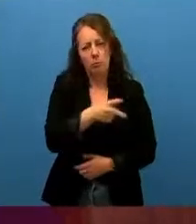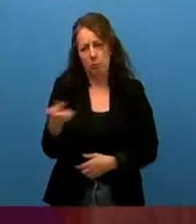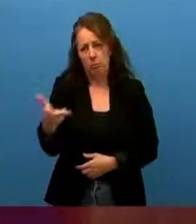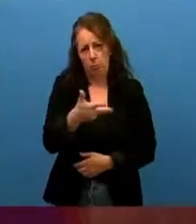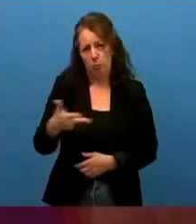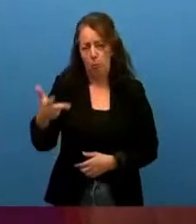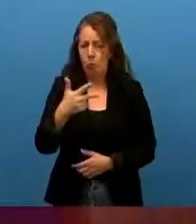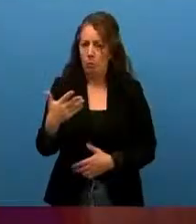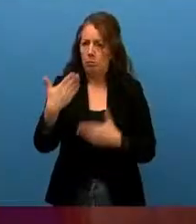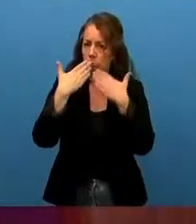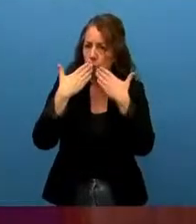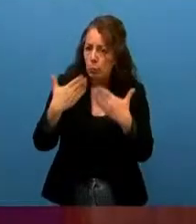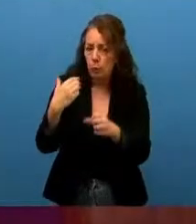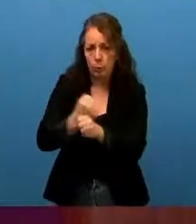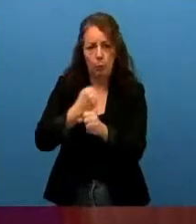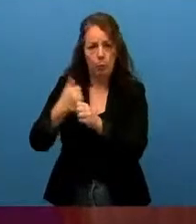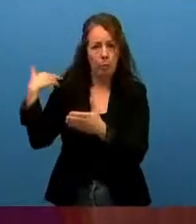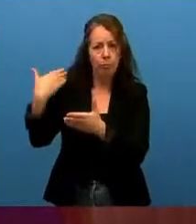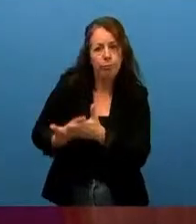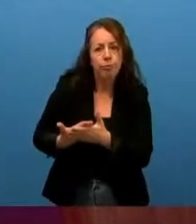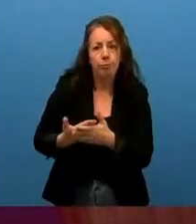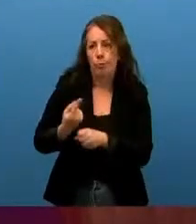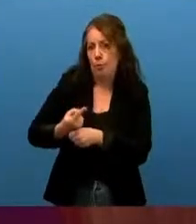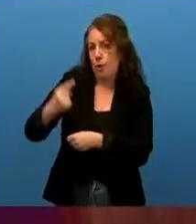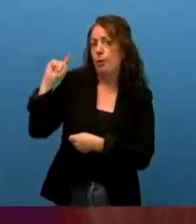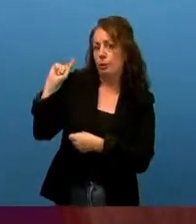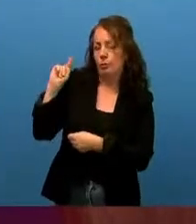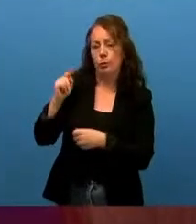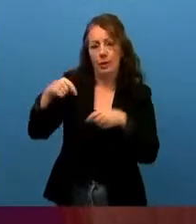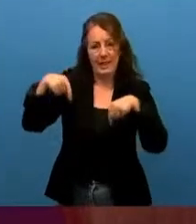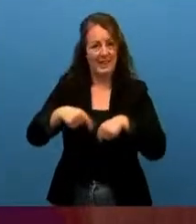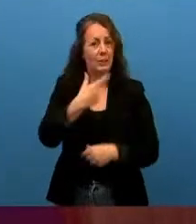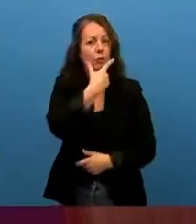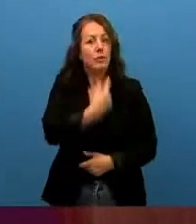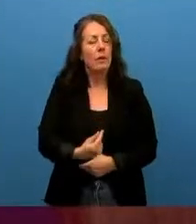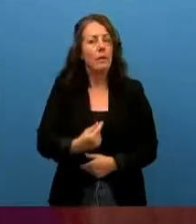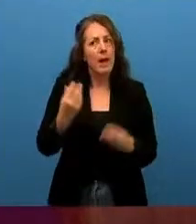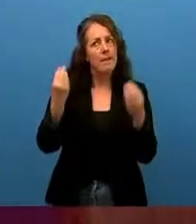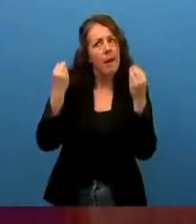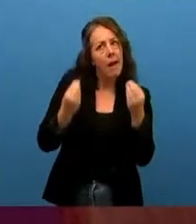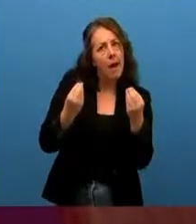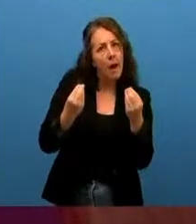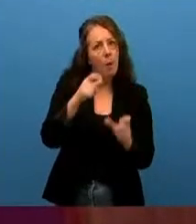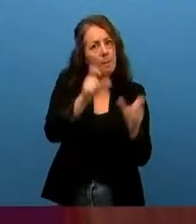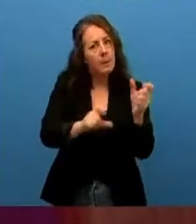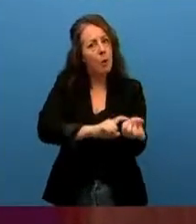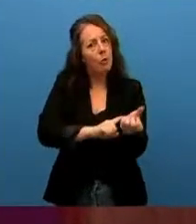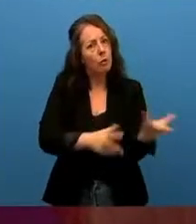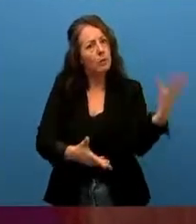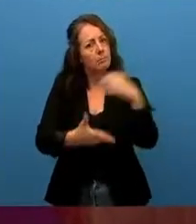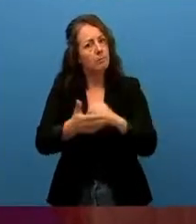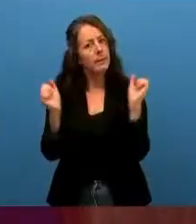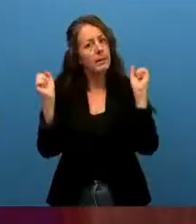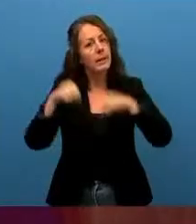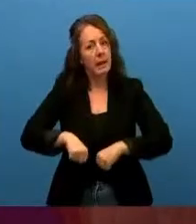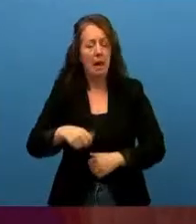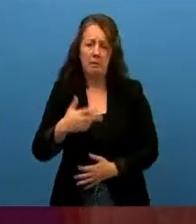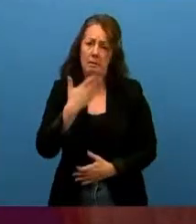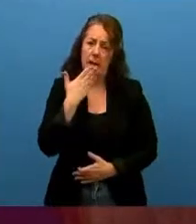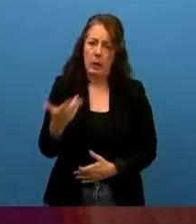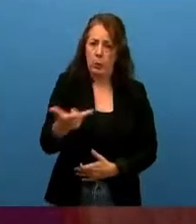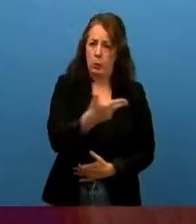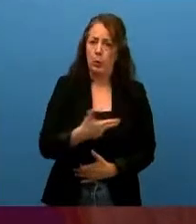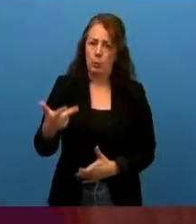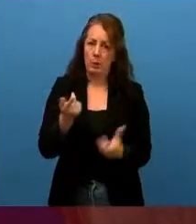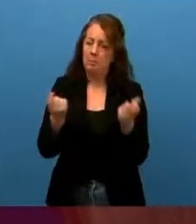Geneva on concrete ways to enhance the participation of Indigenous people in the works of the Human Rights Council. In our